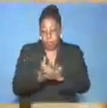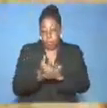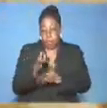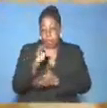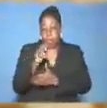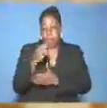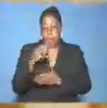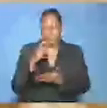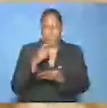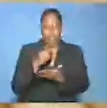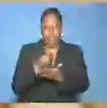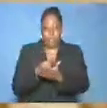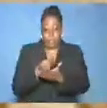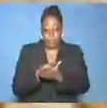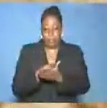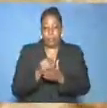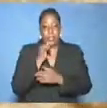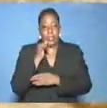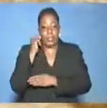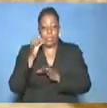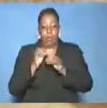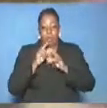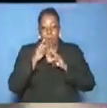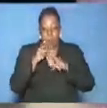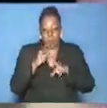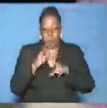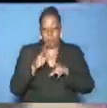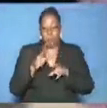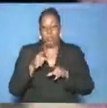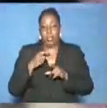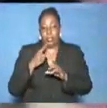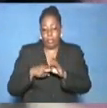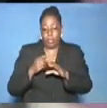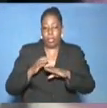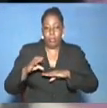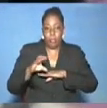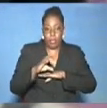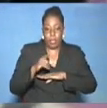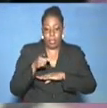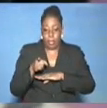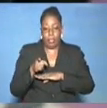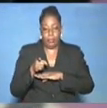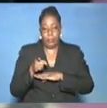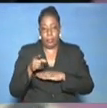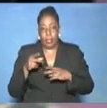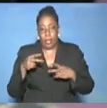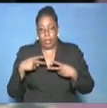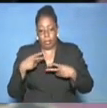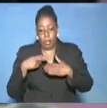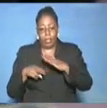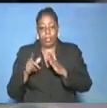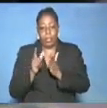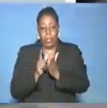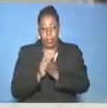The court order secured yesterday confirms that the commission, as noted, is entitled to be indemnified under the